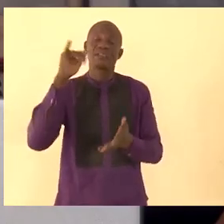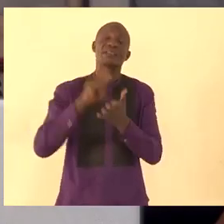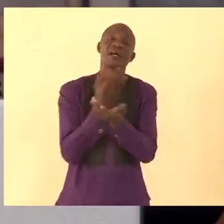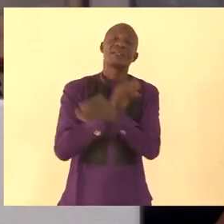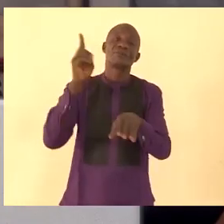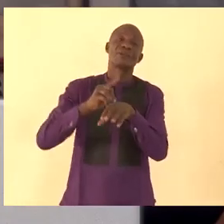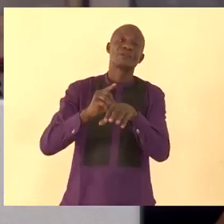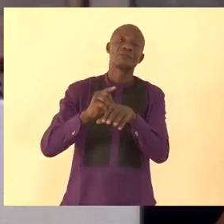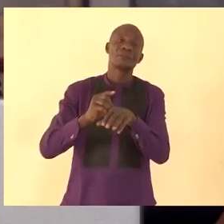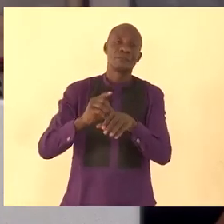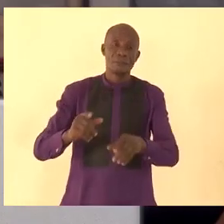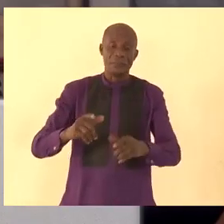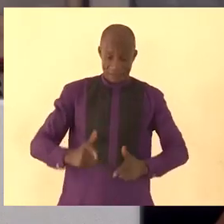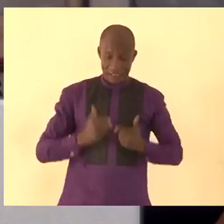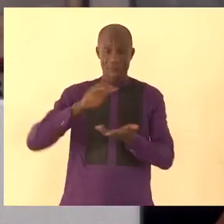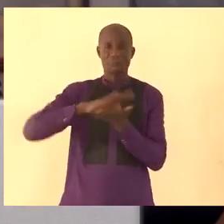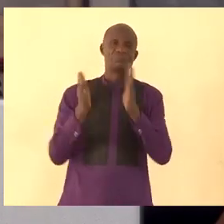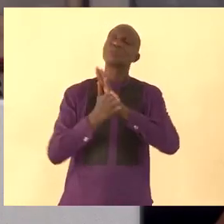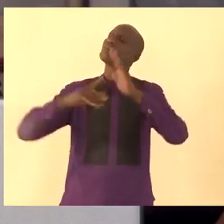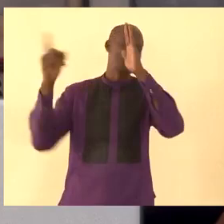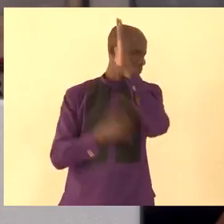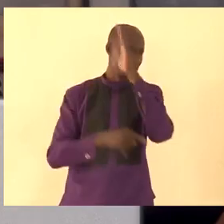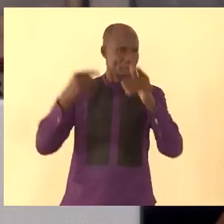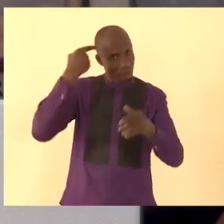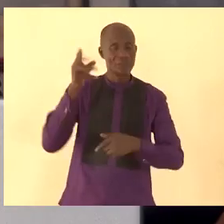Life became a torture for them. Is that freedom?